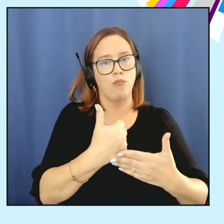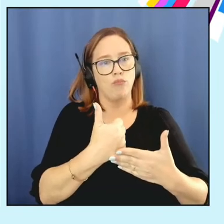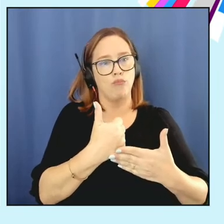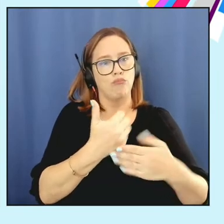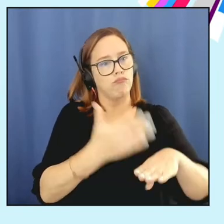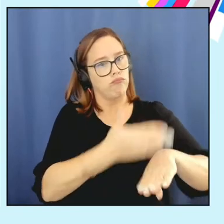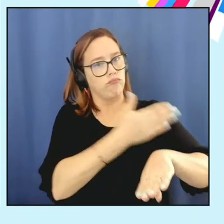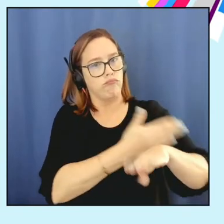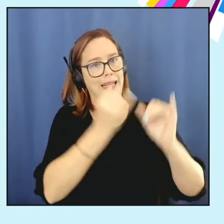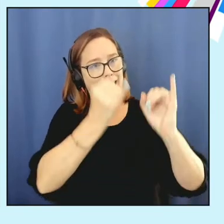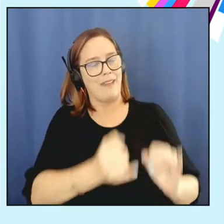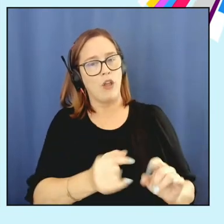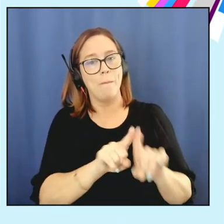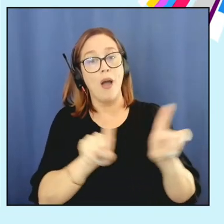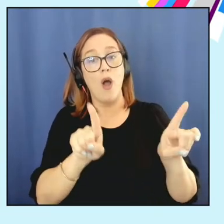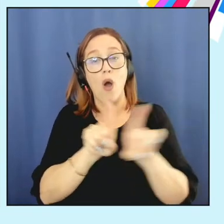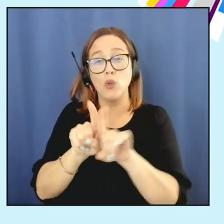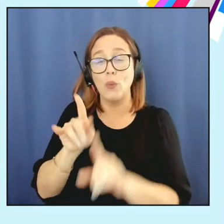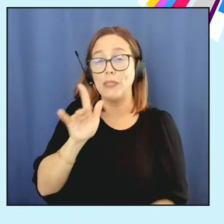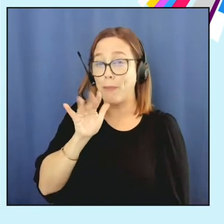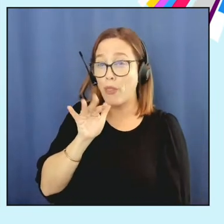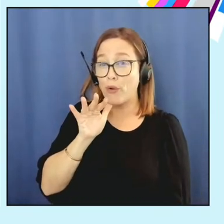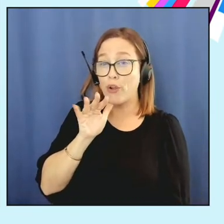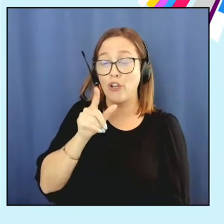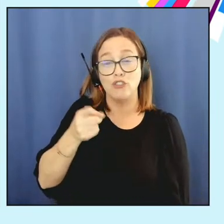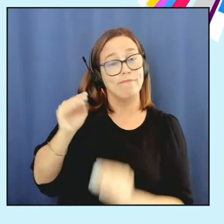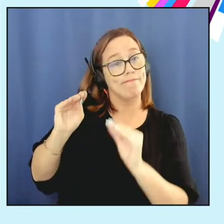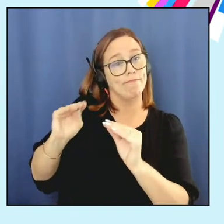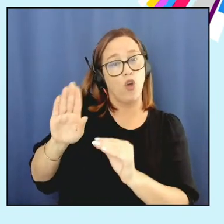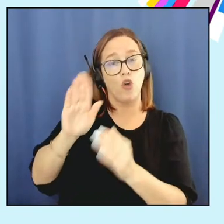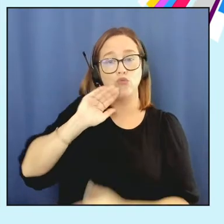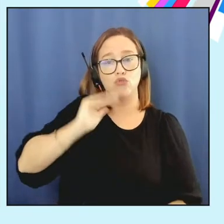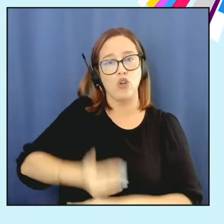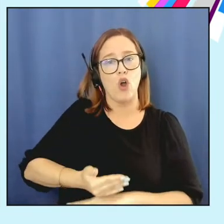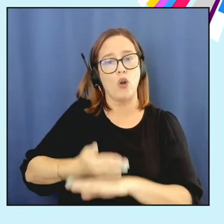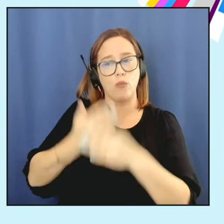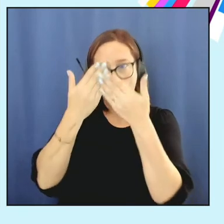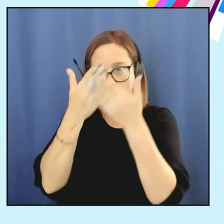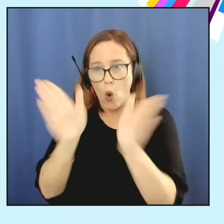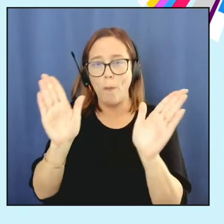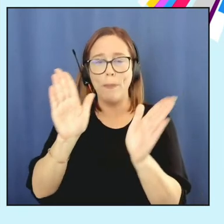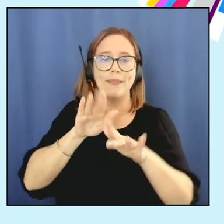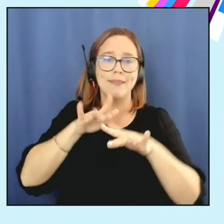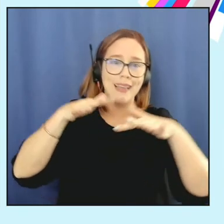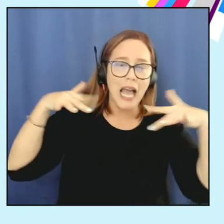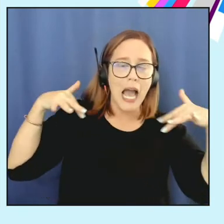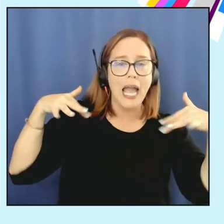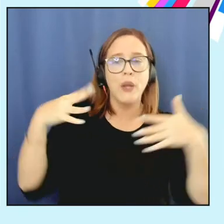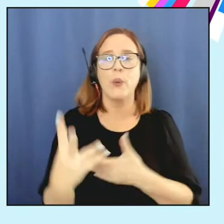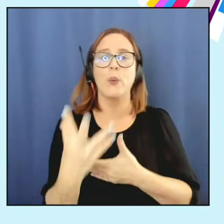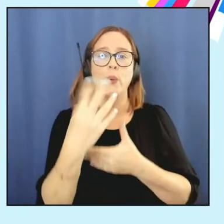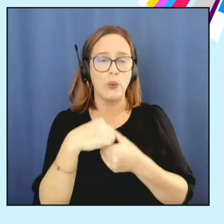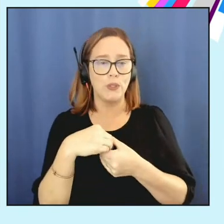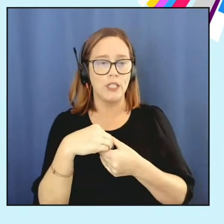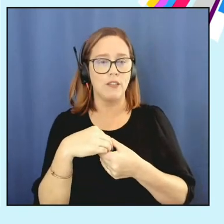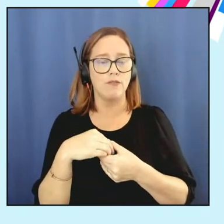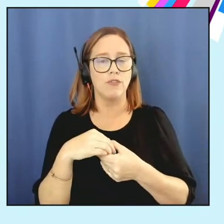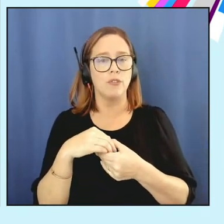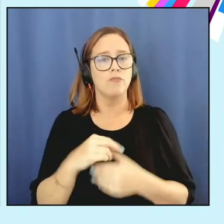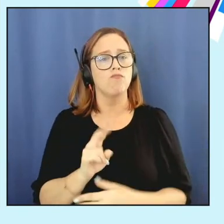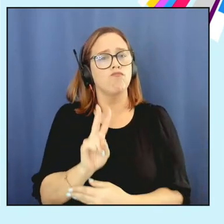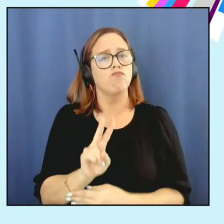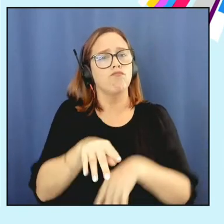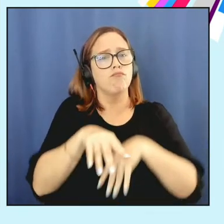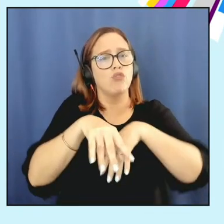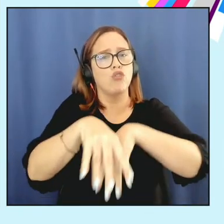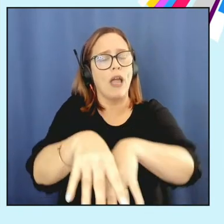as a mother, as she is teaching her daughter to be more open, kind, and inclusive. Walking the Pride Parade with her daughter and having her talk